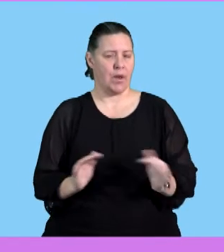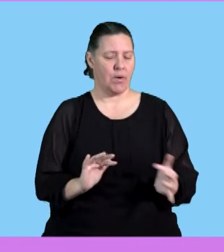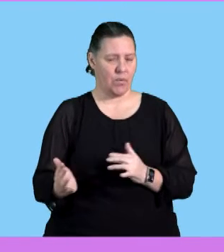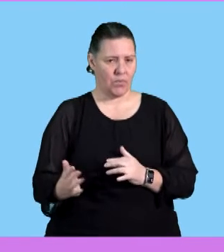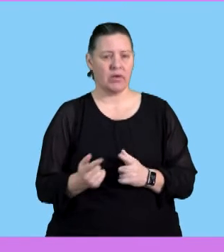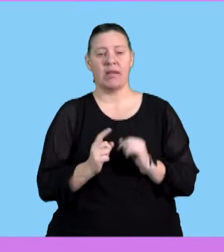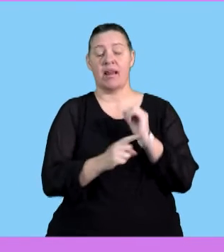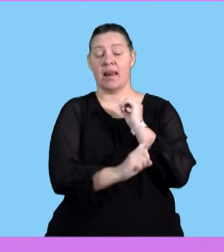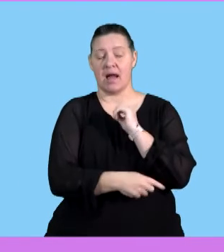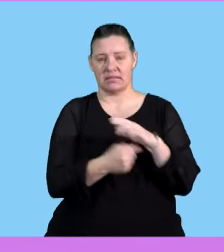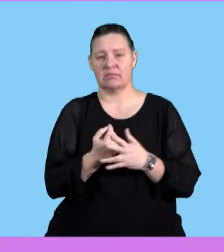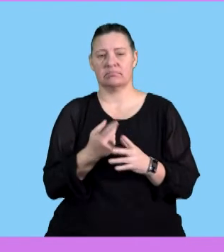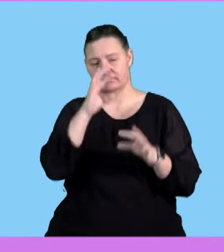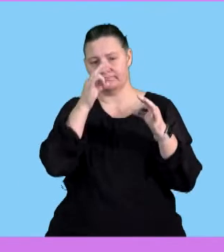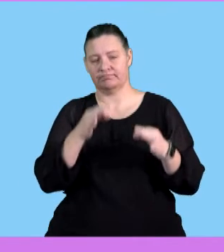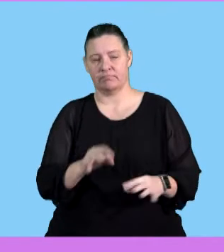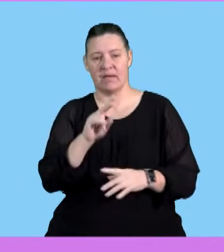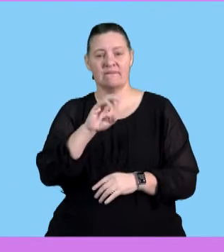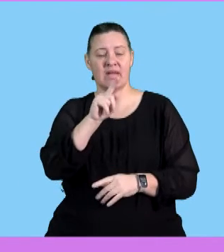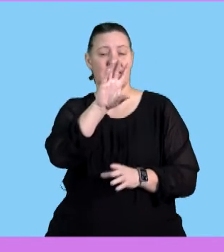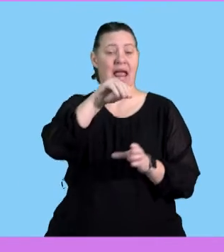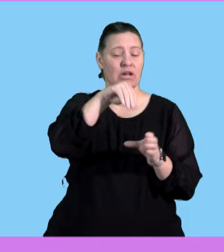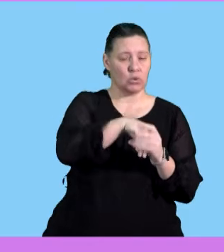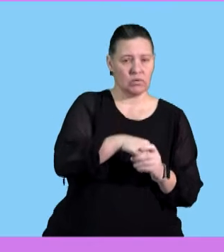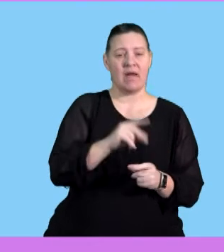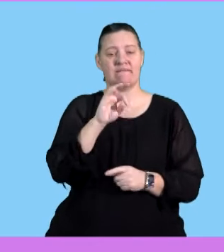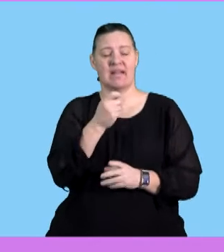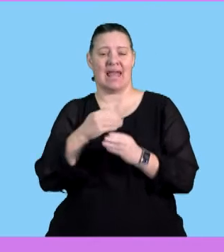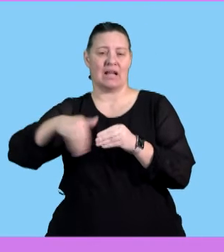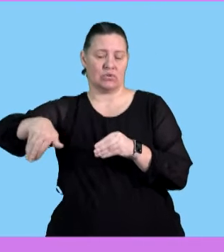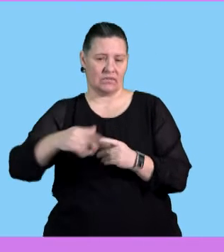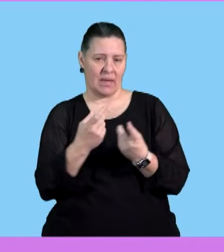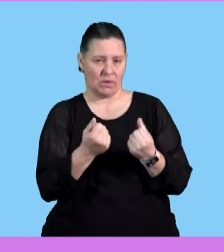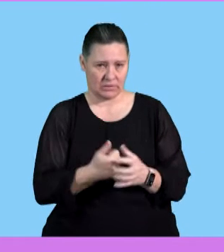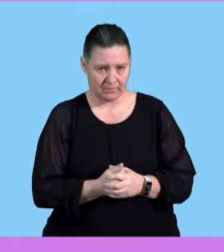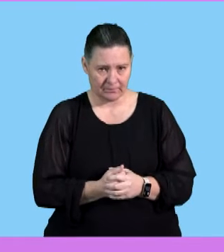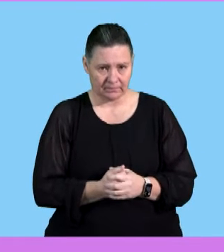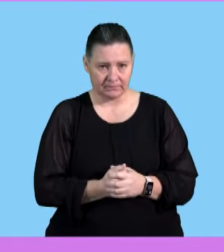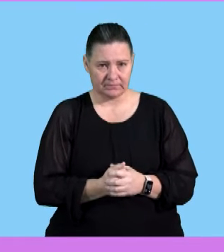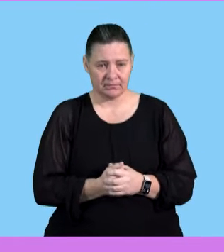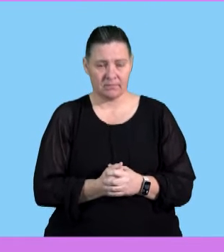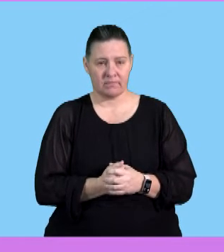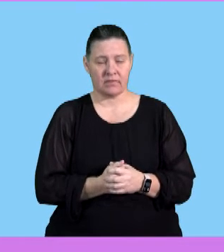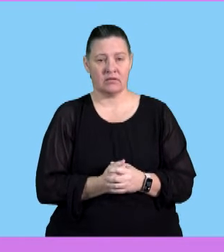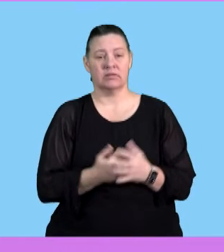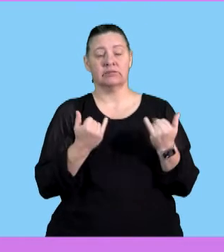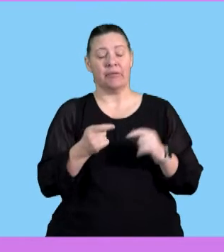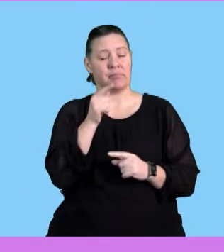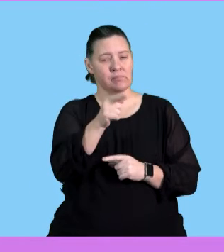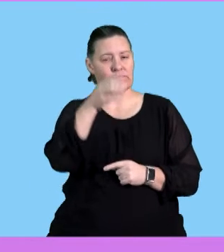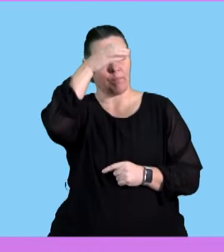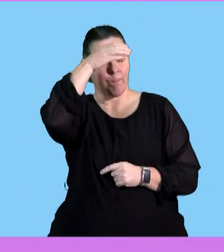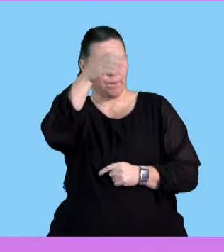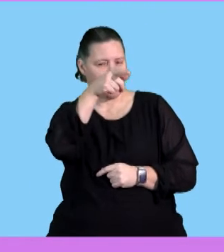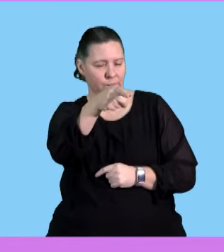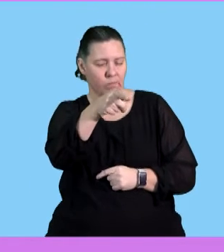was calculated, and lastly, determine VAT inclusive and VAT exclusive amounts.